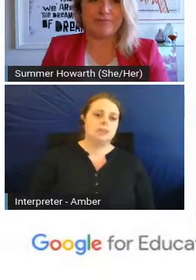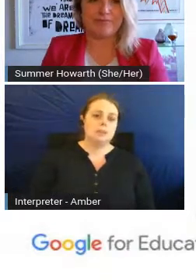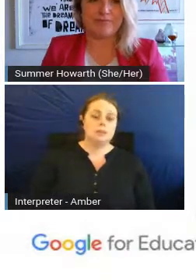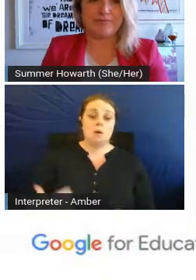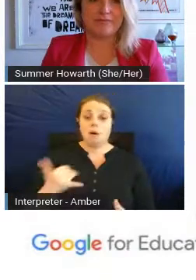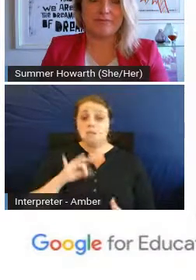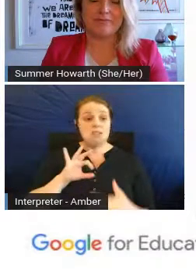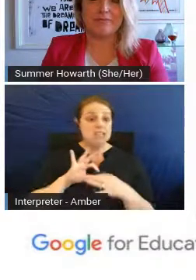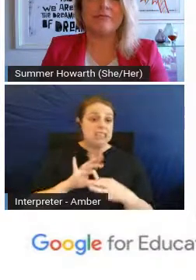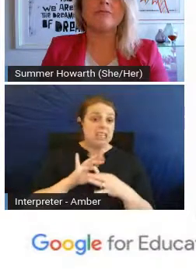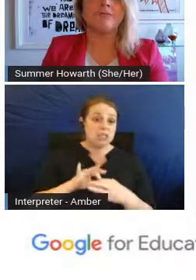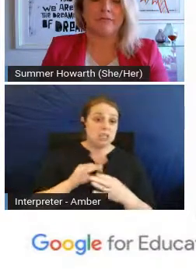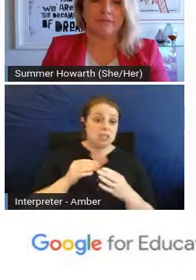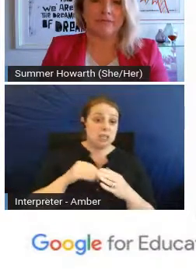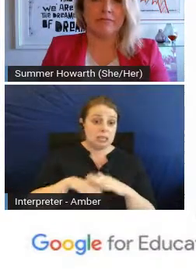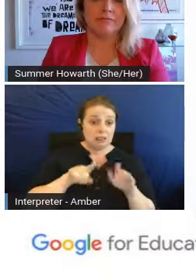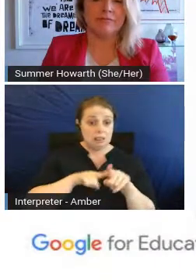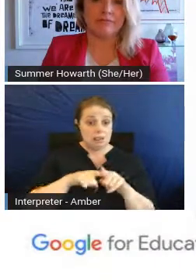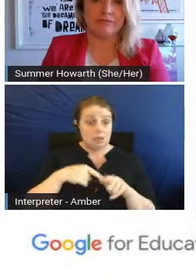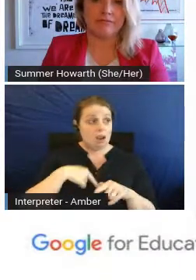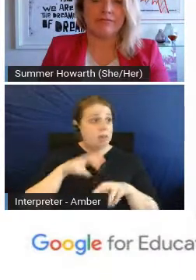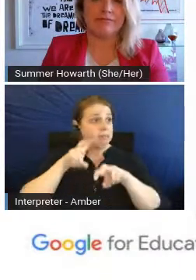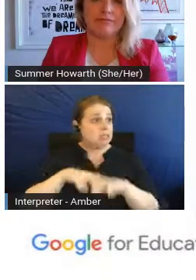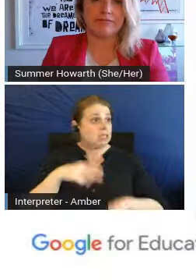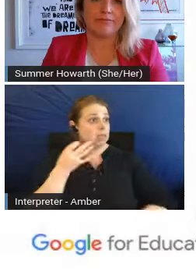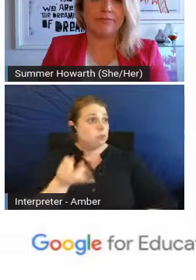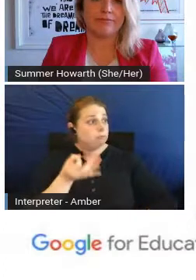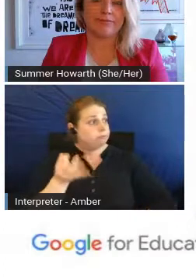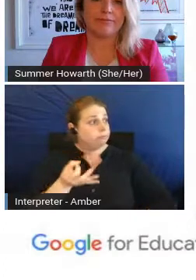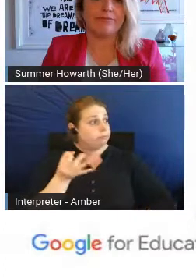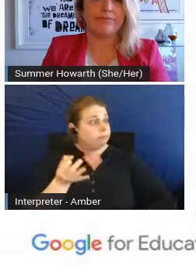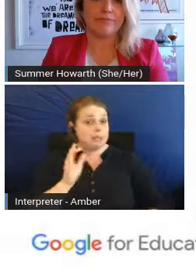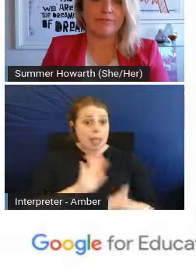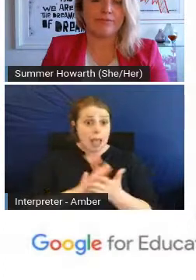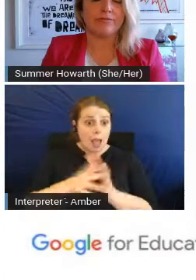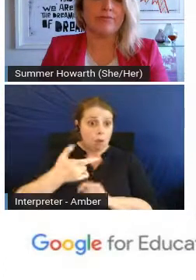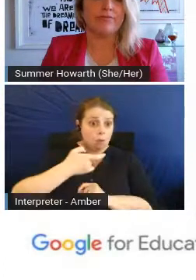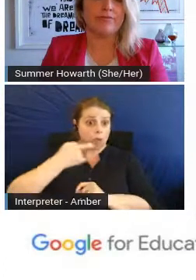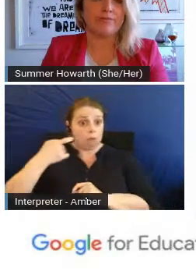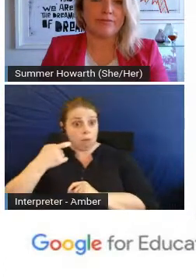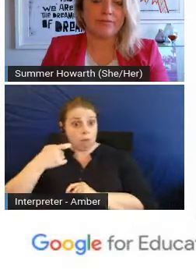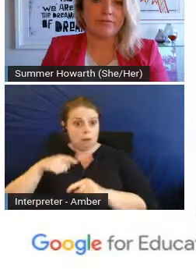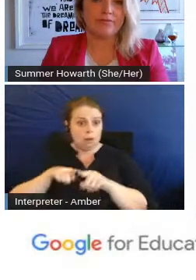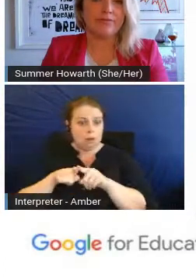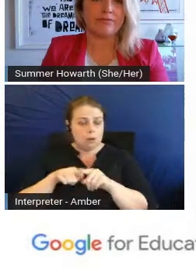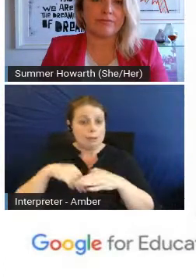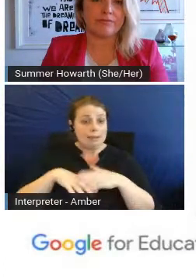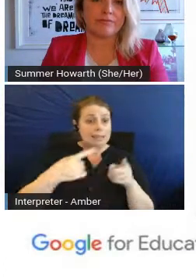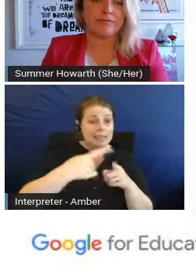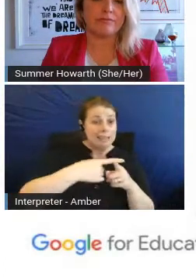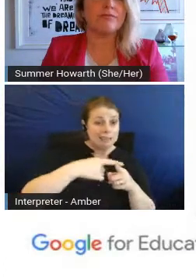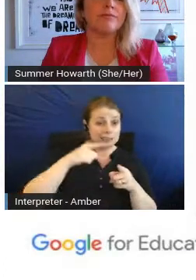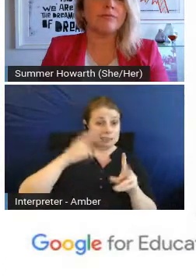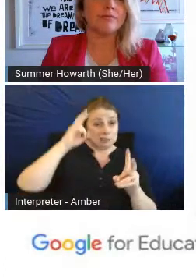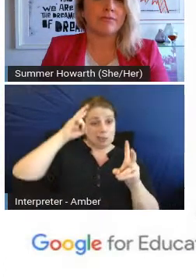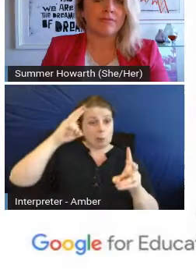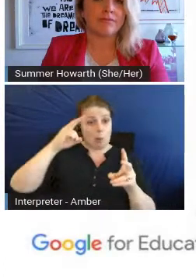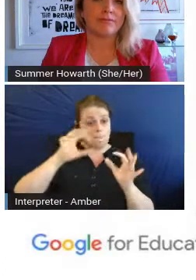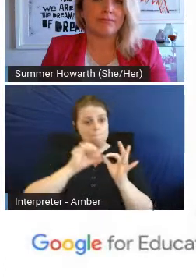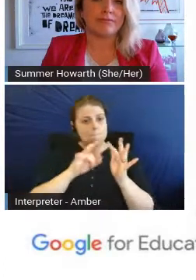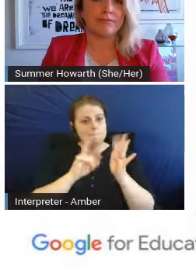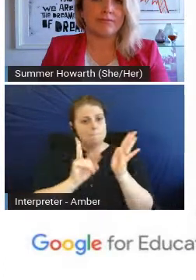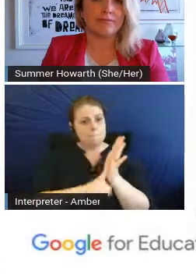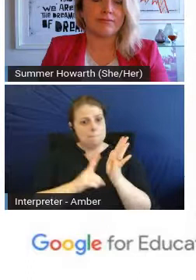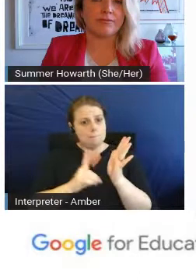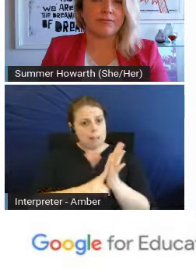just sitting waiting. Like, how do we get kids hooked in learning? In England, we used to call this bell work, and it was the idea that as soon